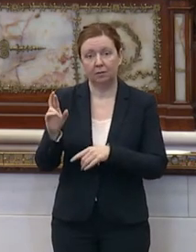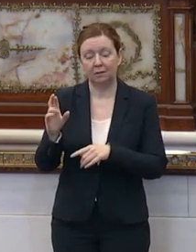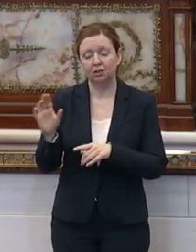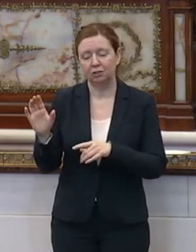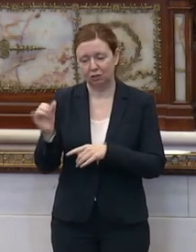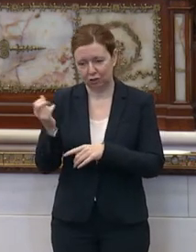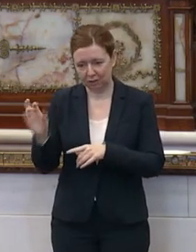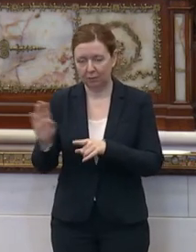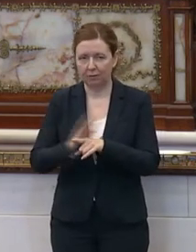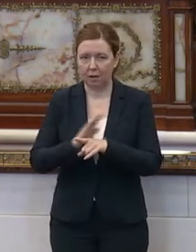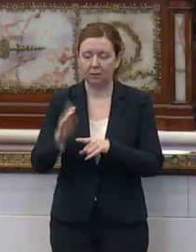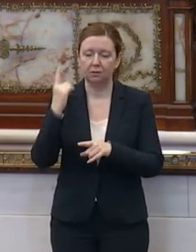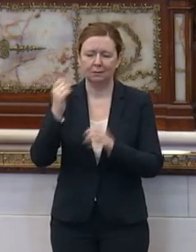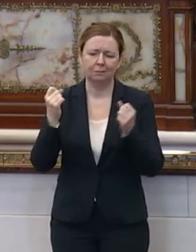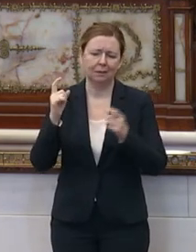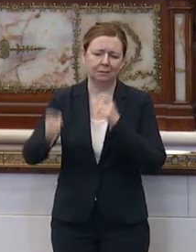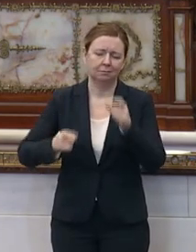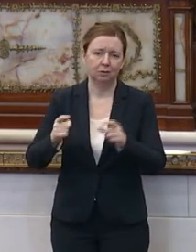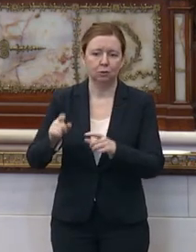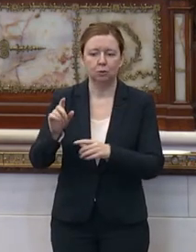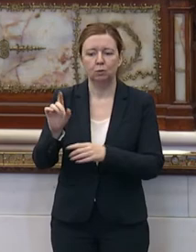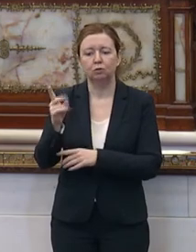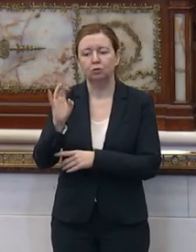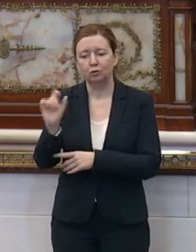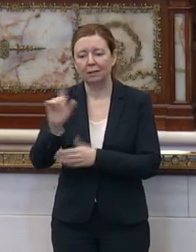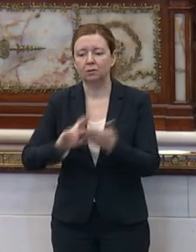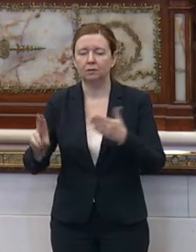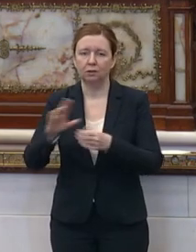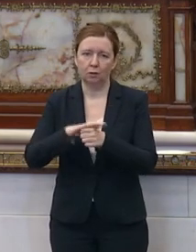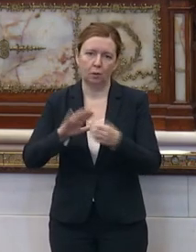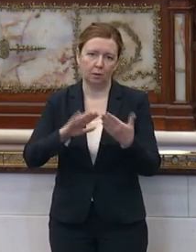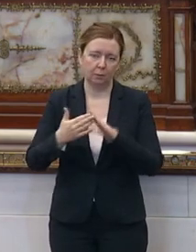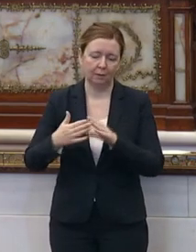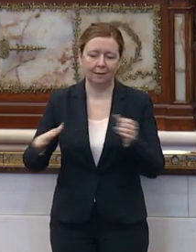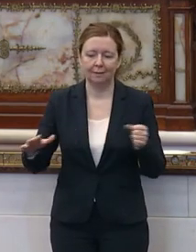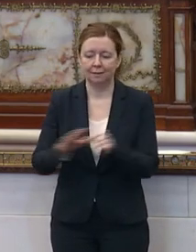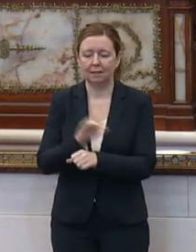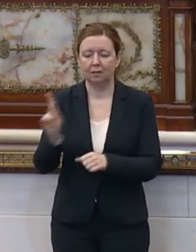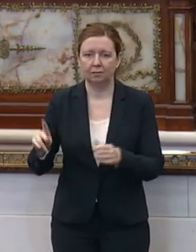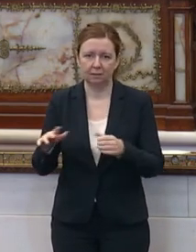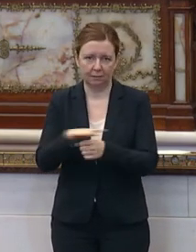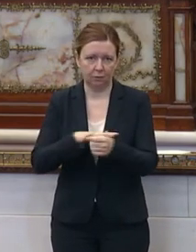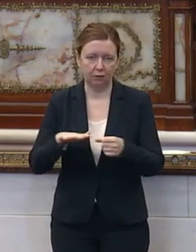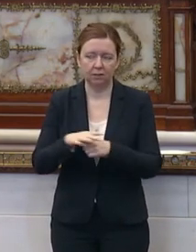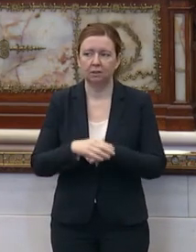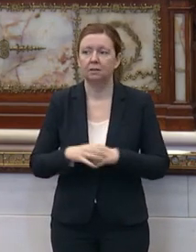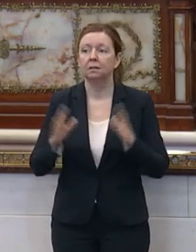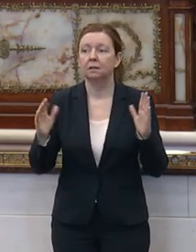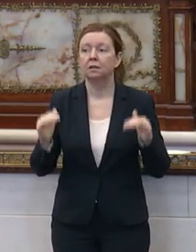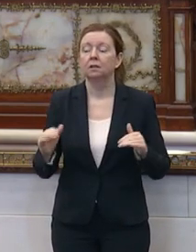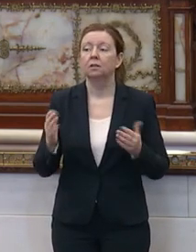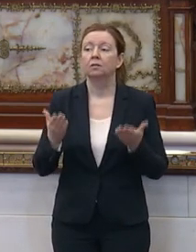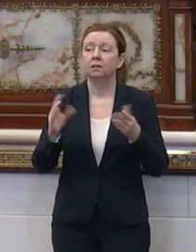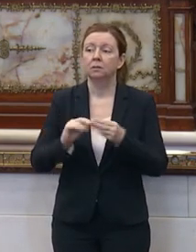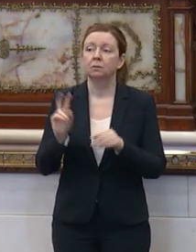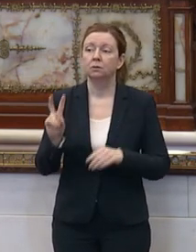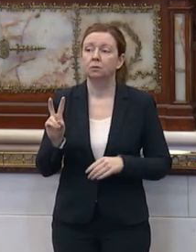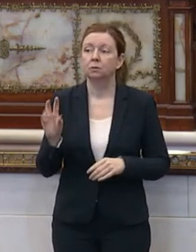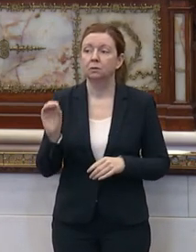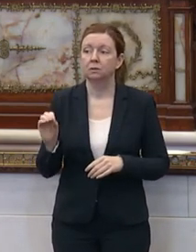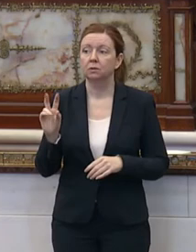and for his many contributions to Drexel University, the local community, and the entire Philadelphia region. And resolution number